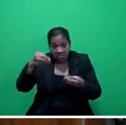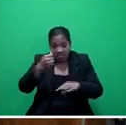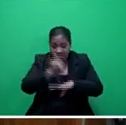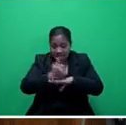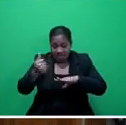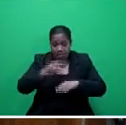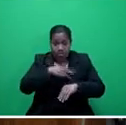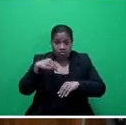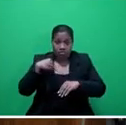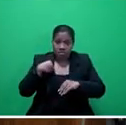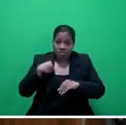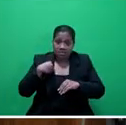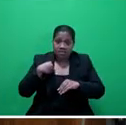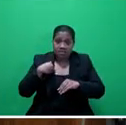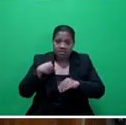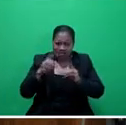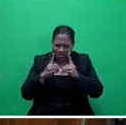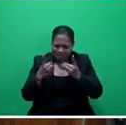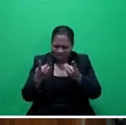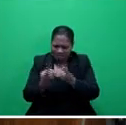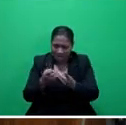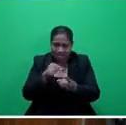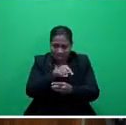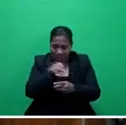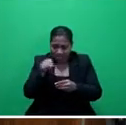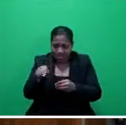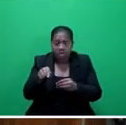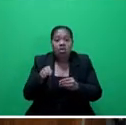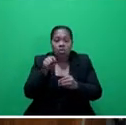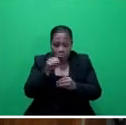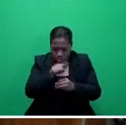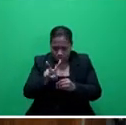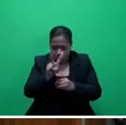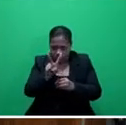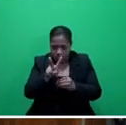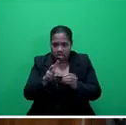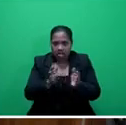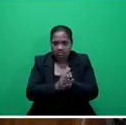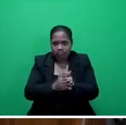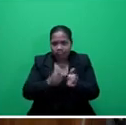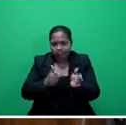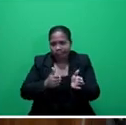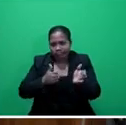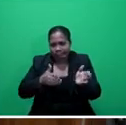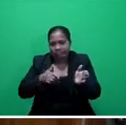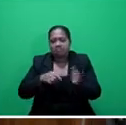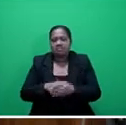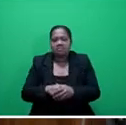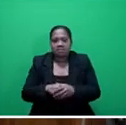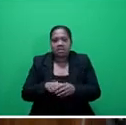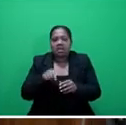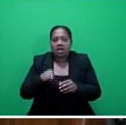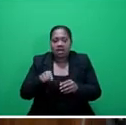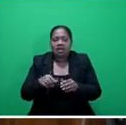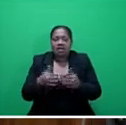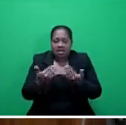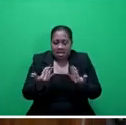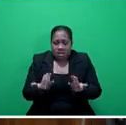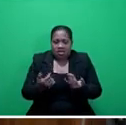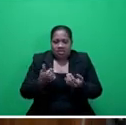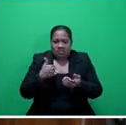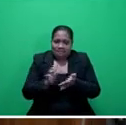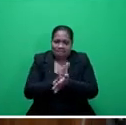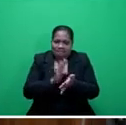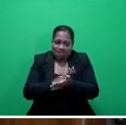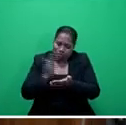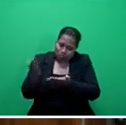departments was the only report that was pending from the last term, and it was a privilege to present this outstanding